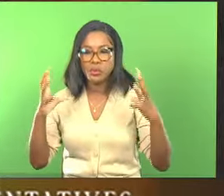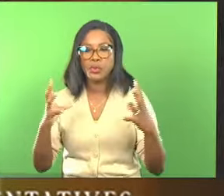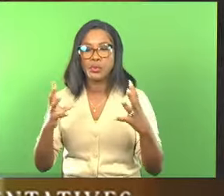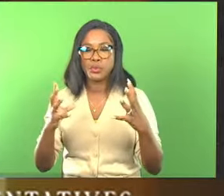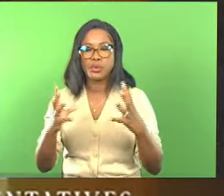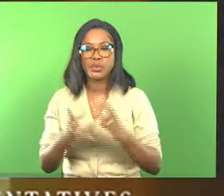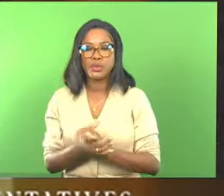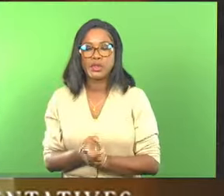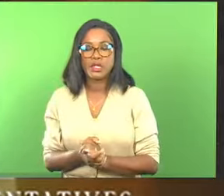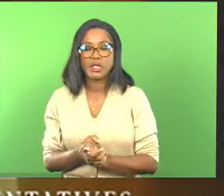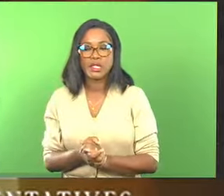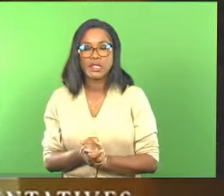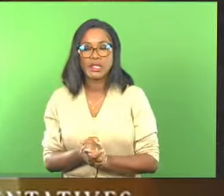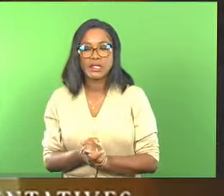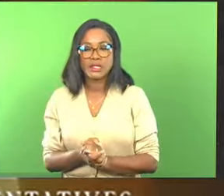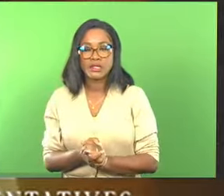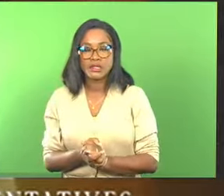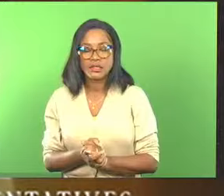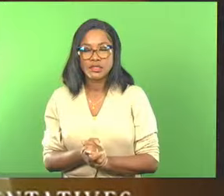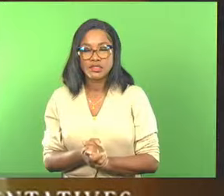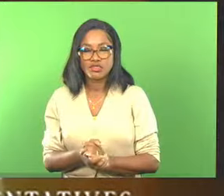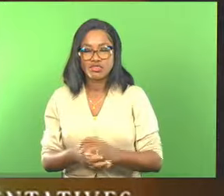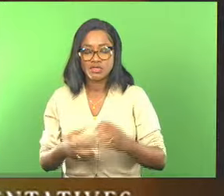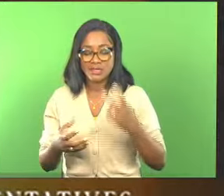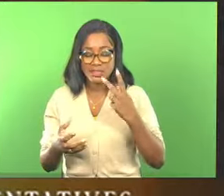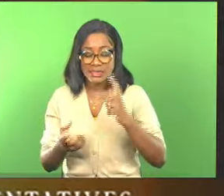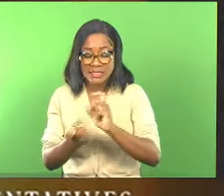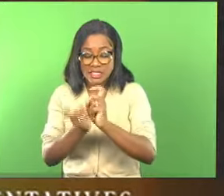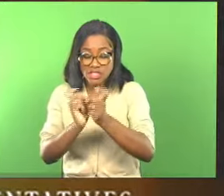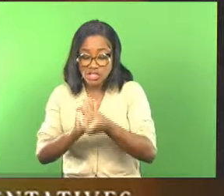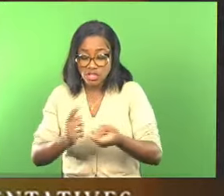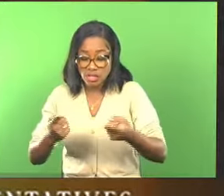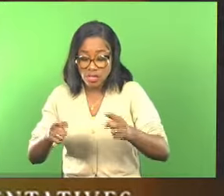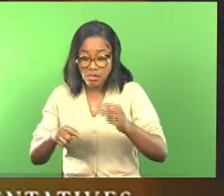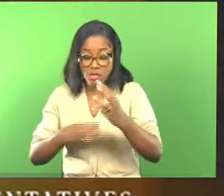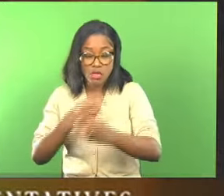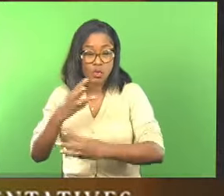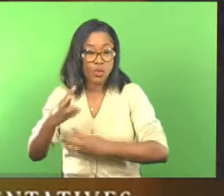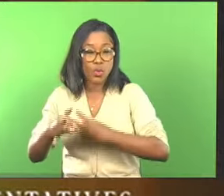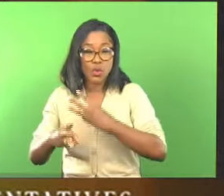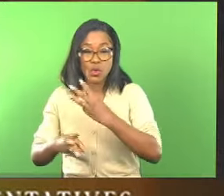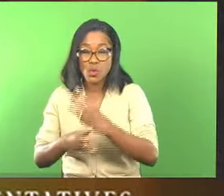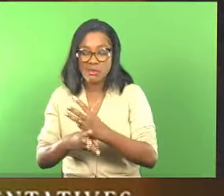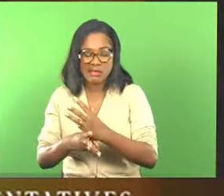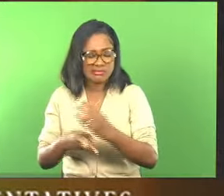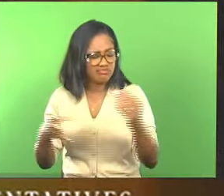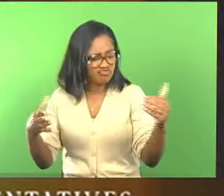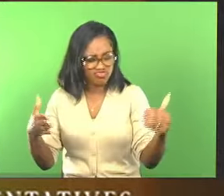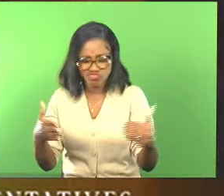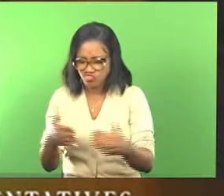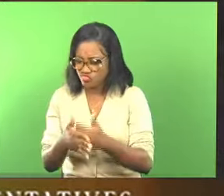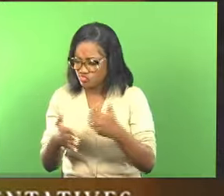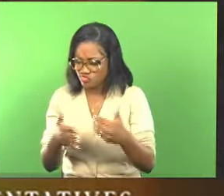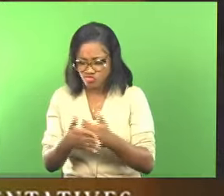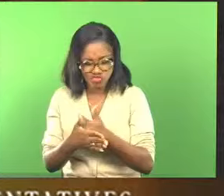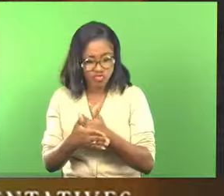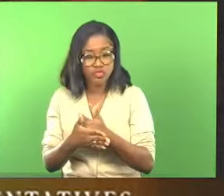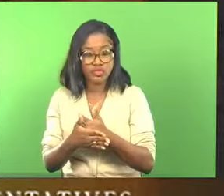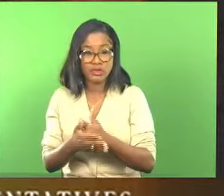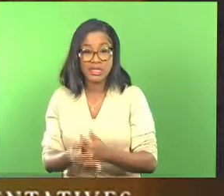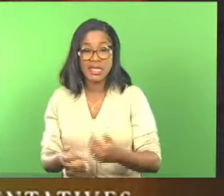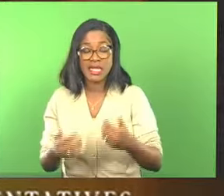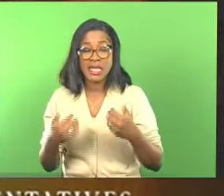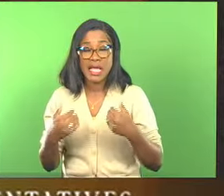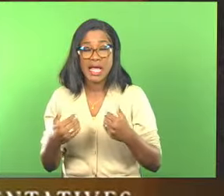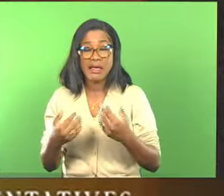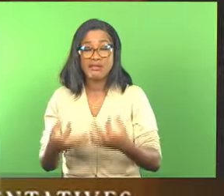The scale and speed of change in the world is unprecedented. There are